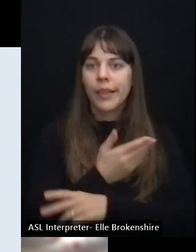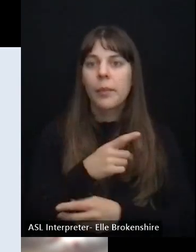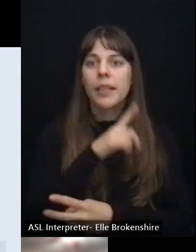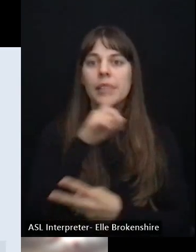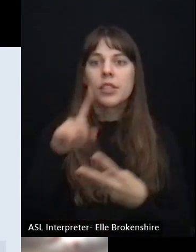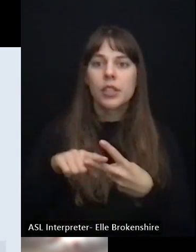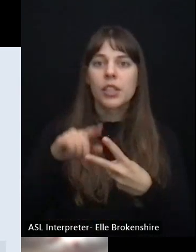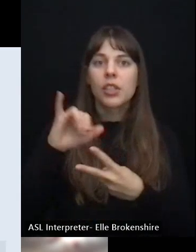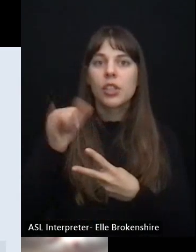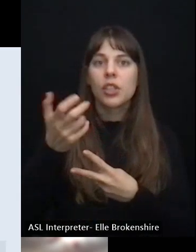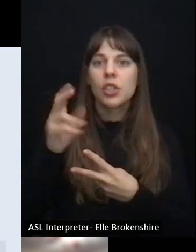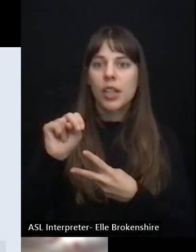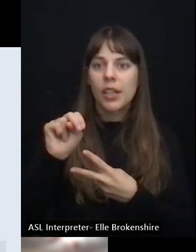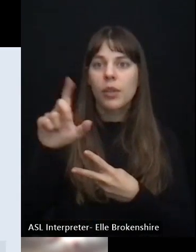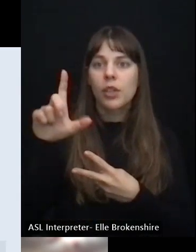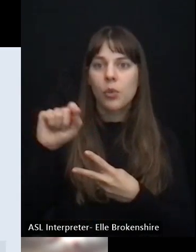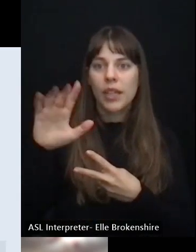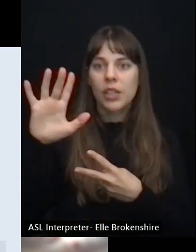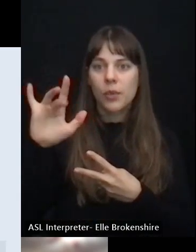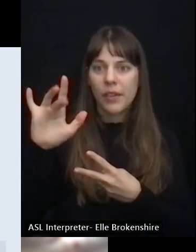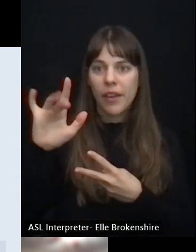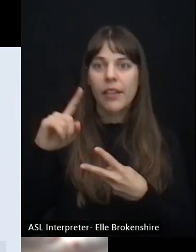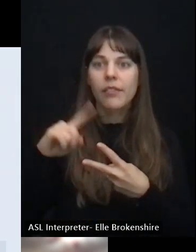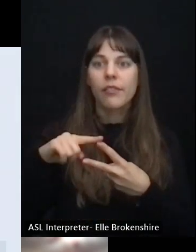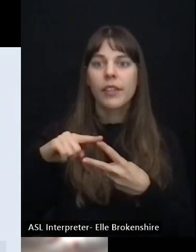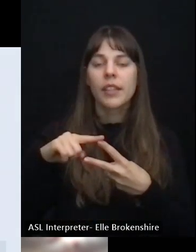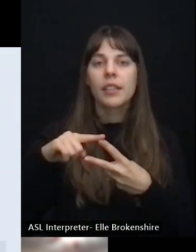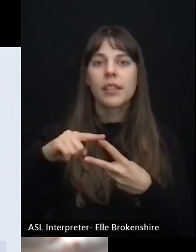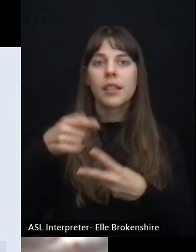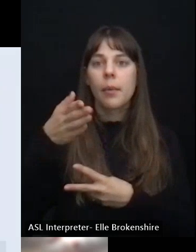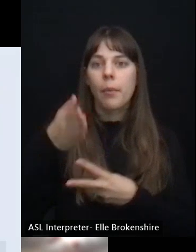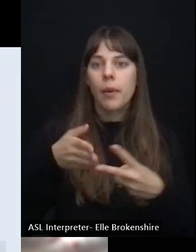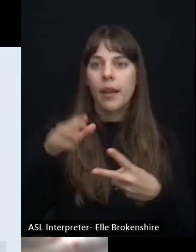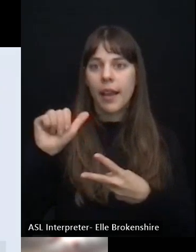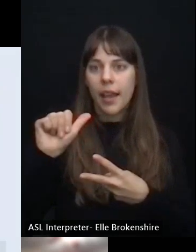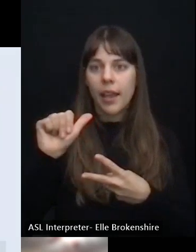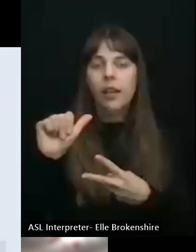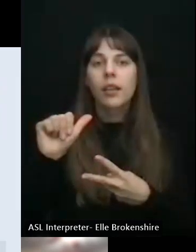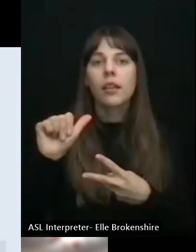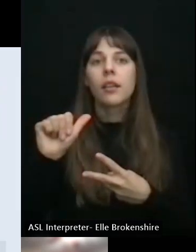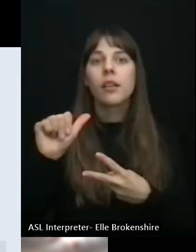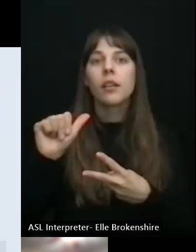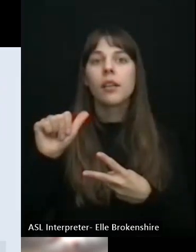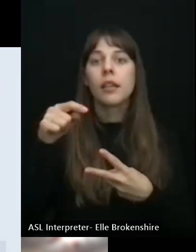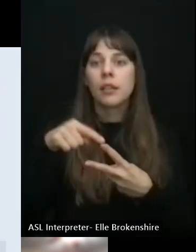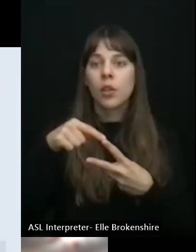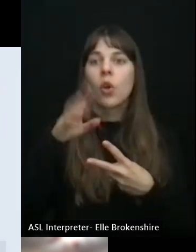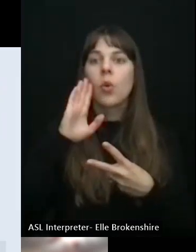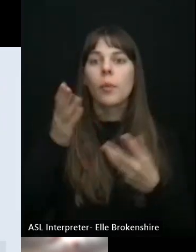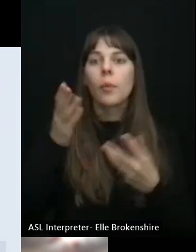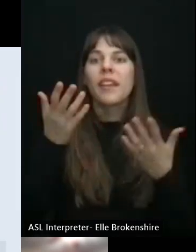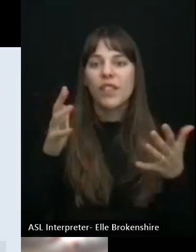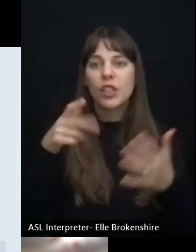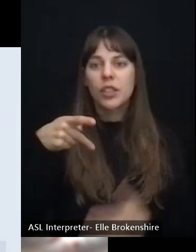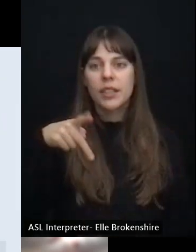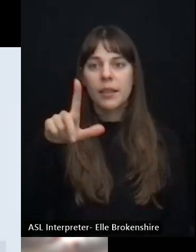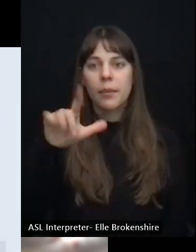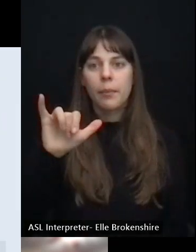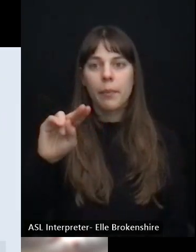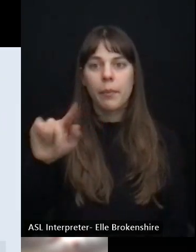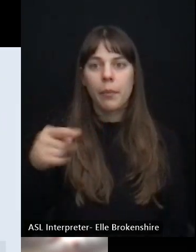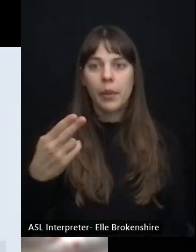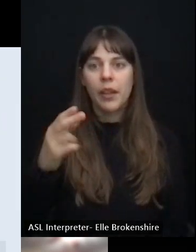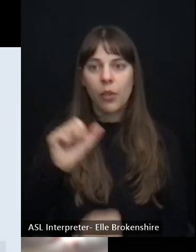2025, so that we can complete the plinth work that Greg has described very